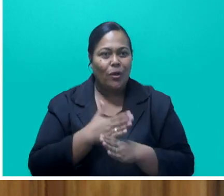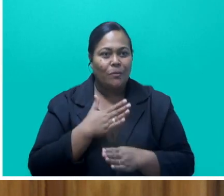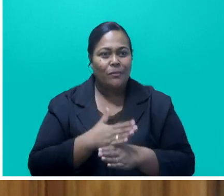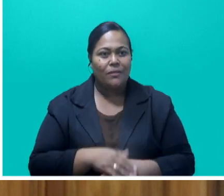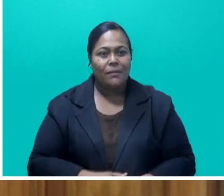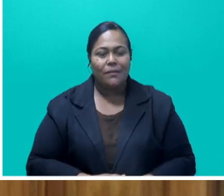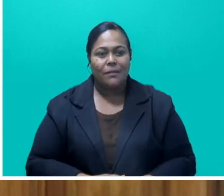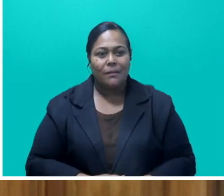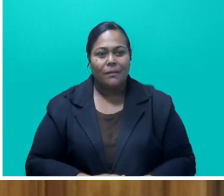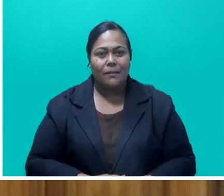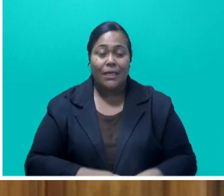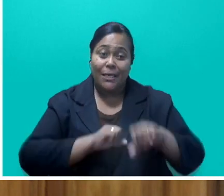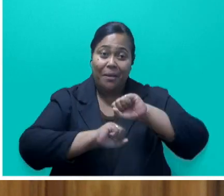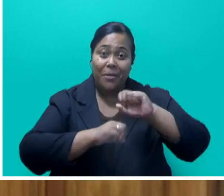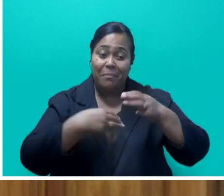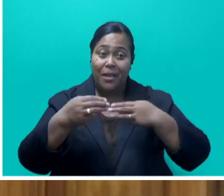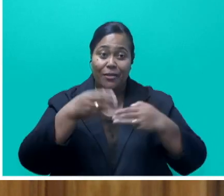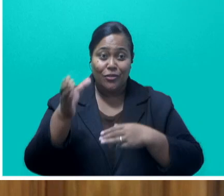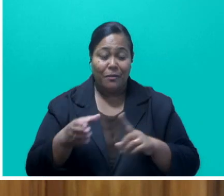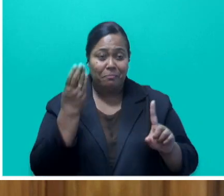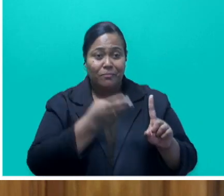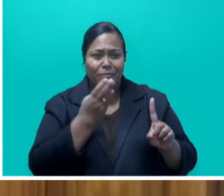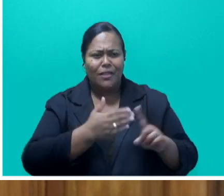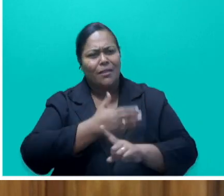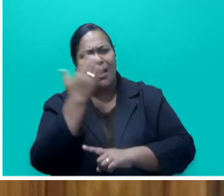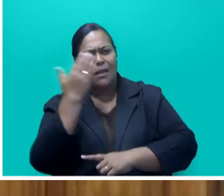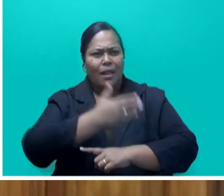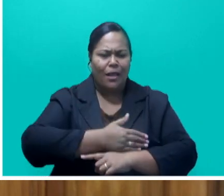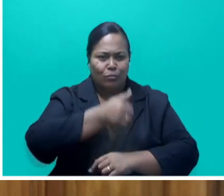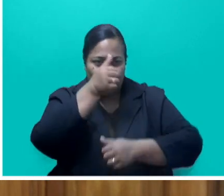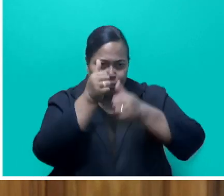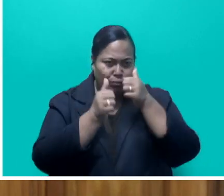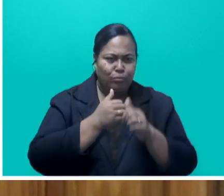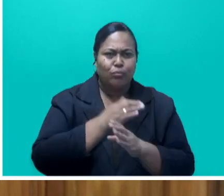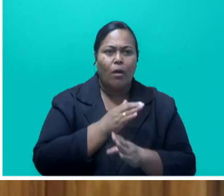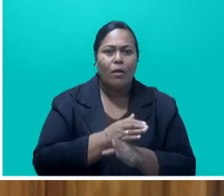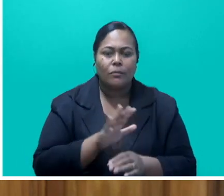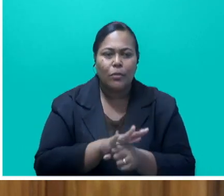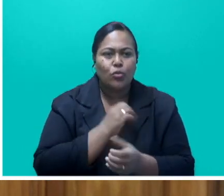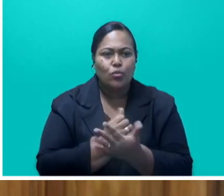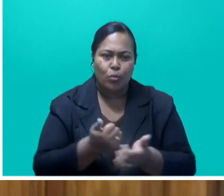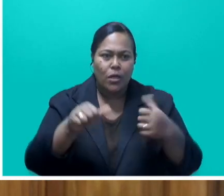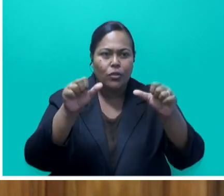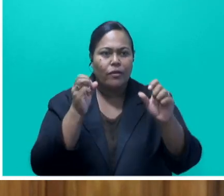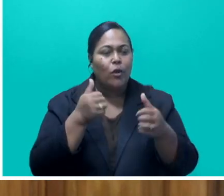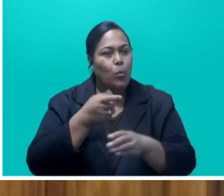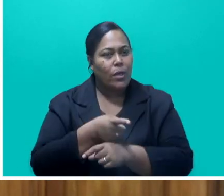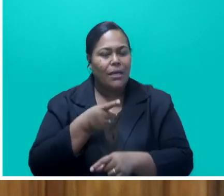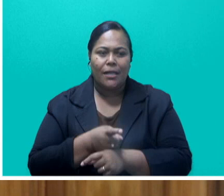My campaign manager, Marli Siata, toiled hard day and night to ensure that we achieved our weekly targets.